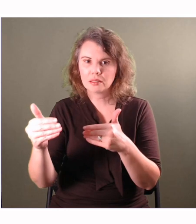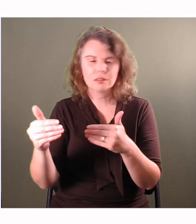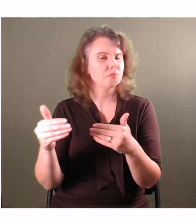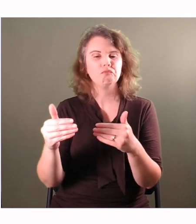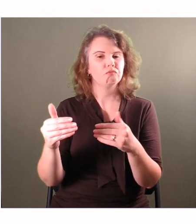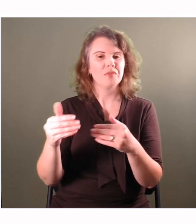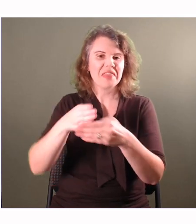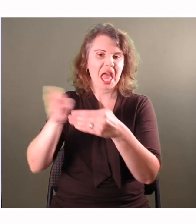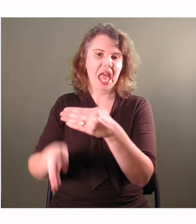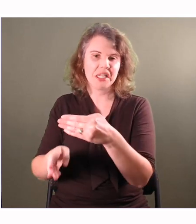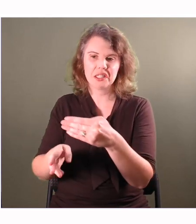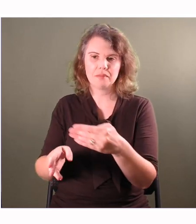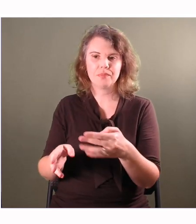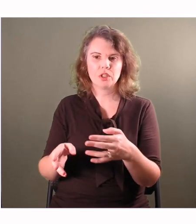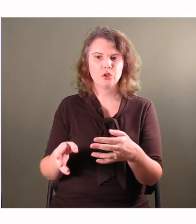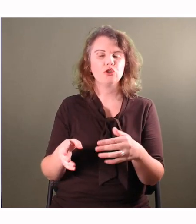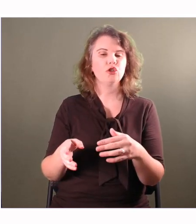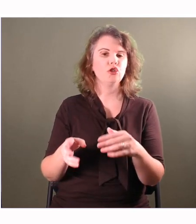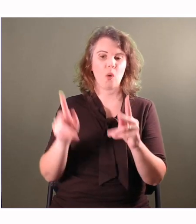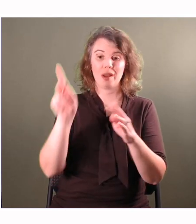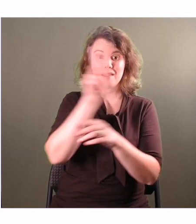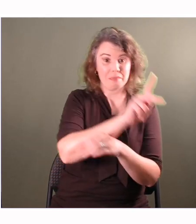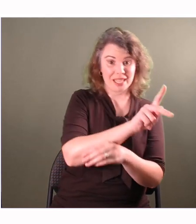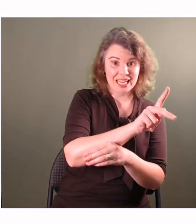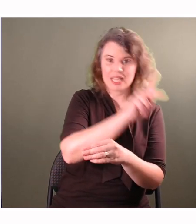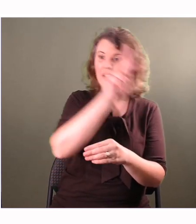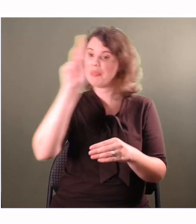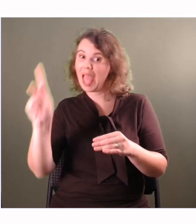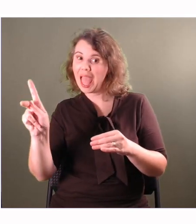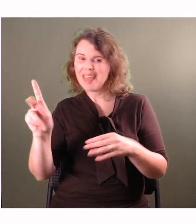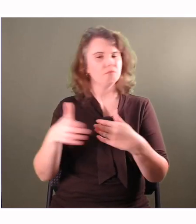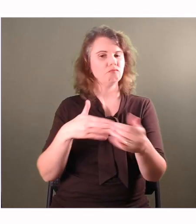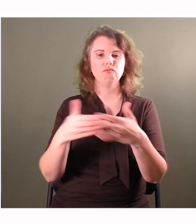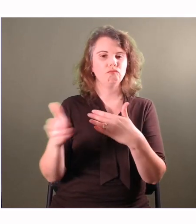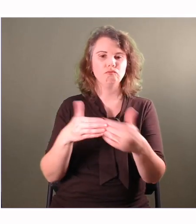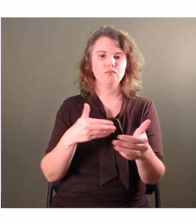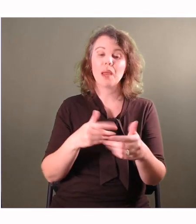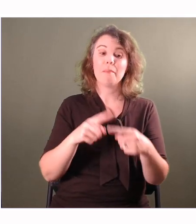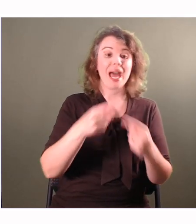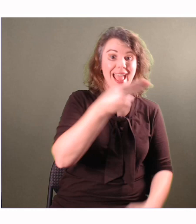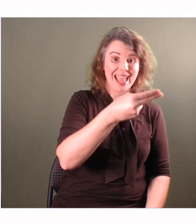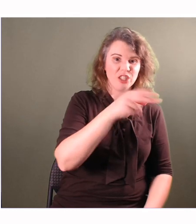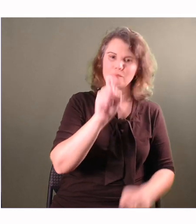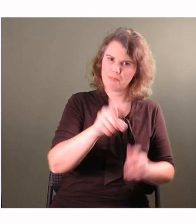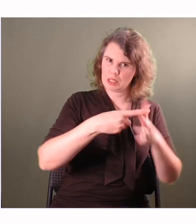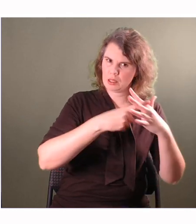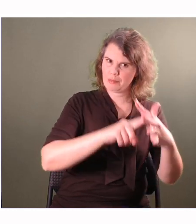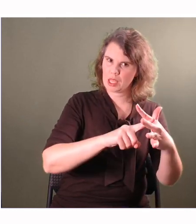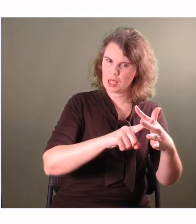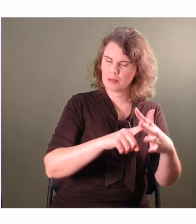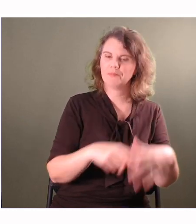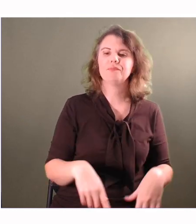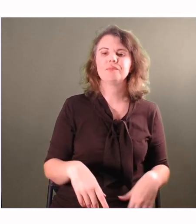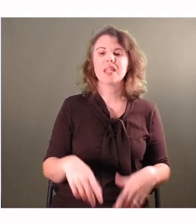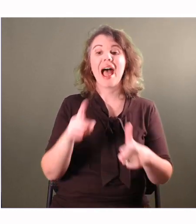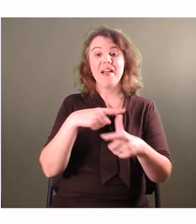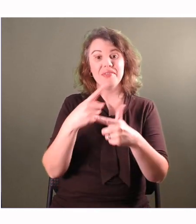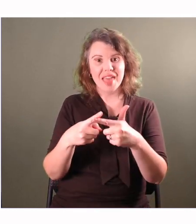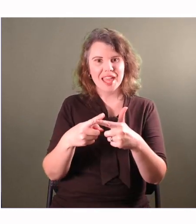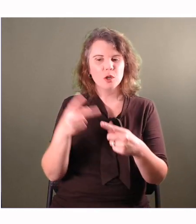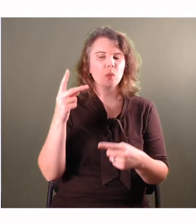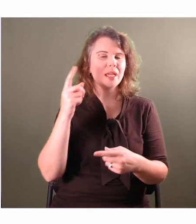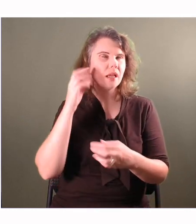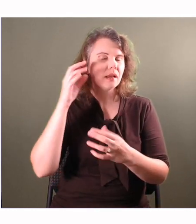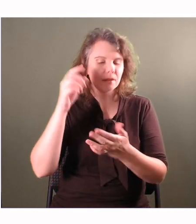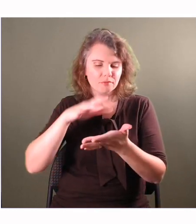coda. So they're not restricted in the way that the other consonants are. And what we do is we just look at